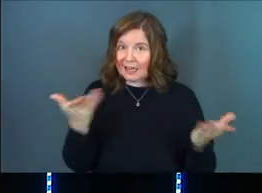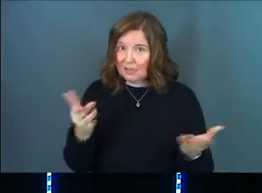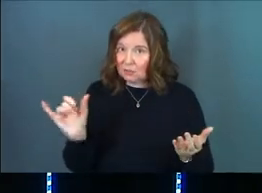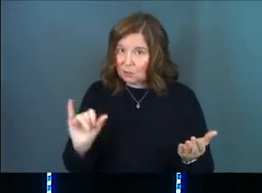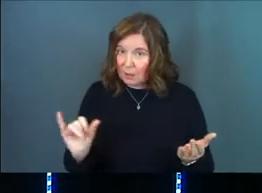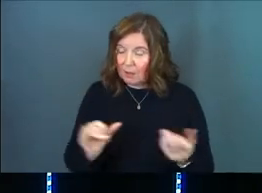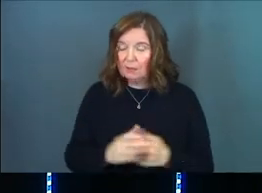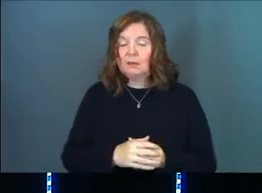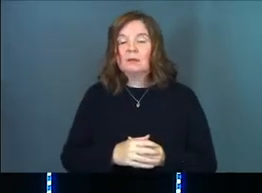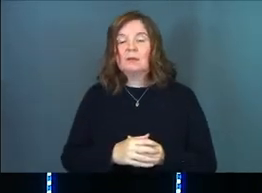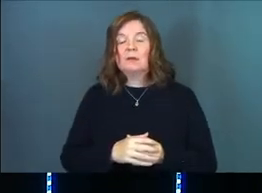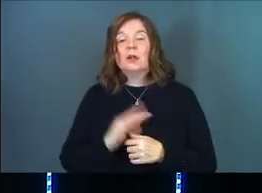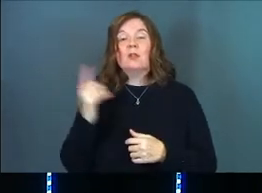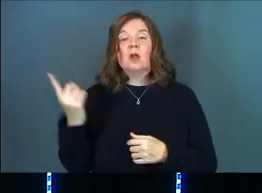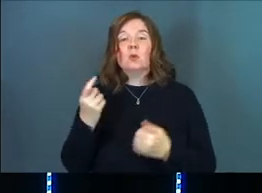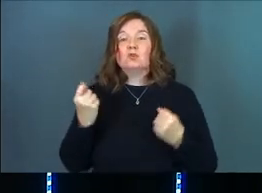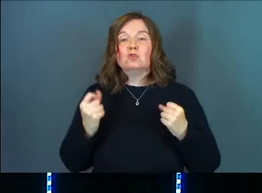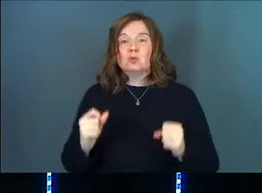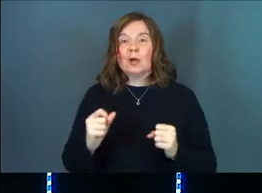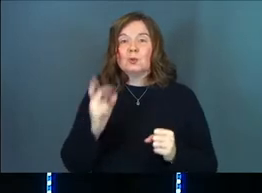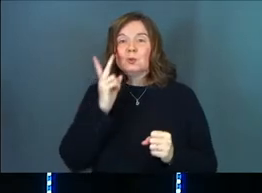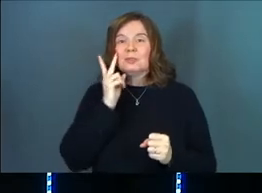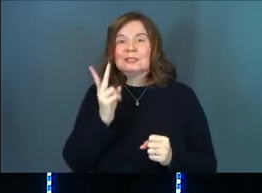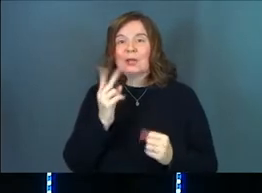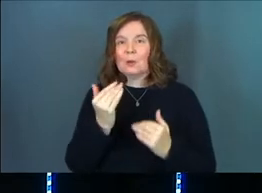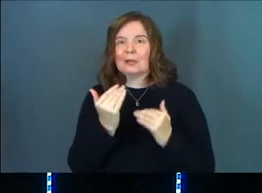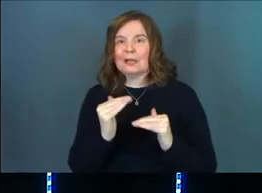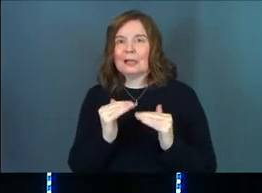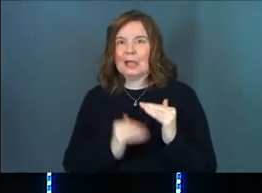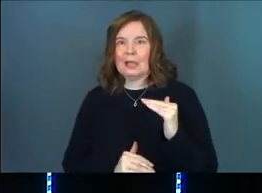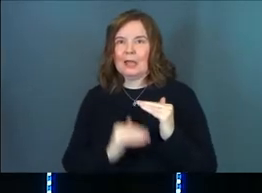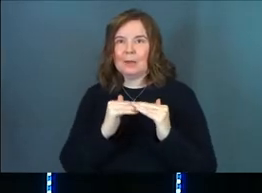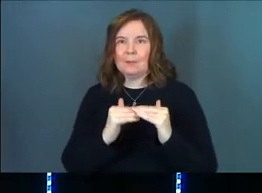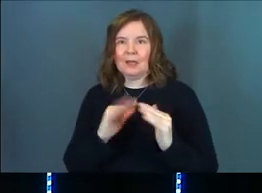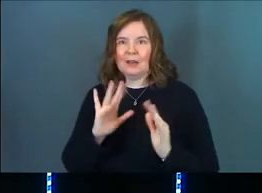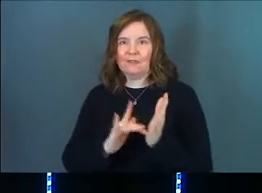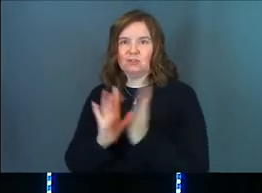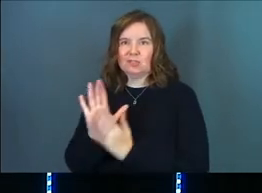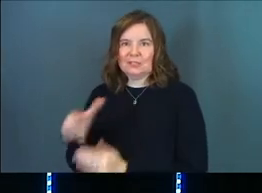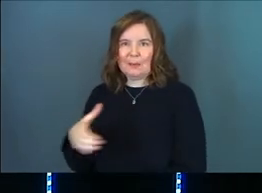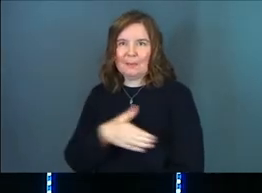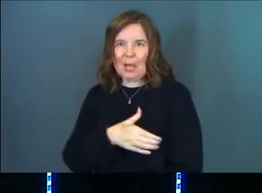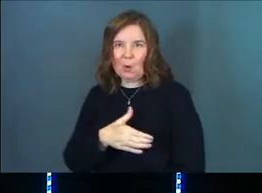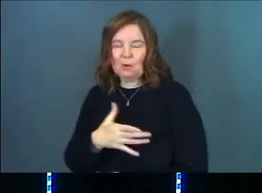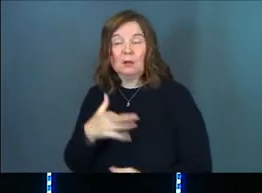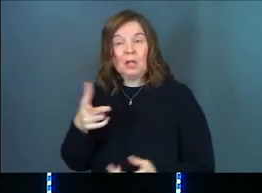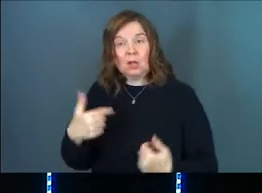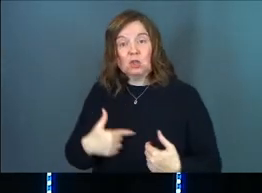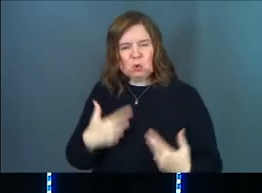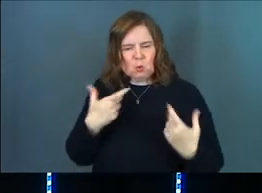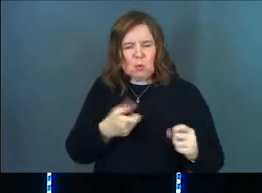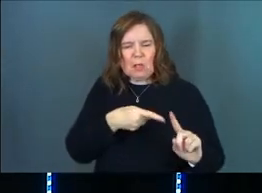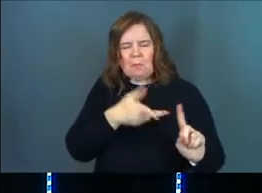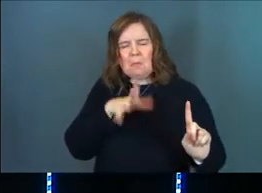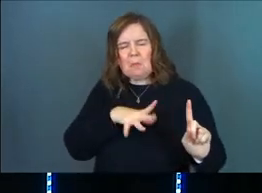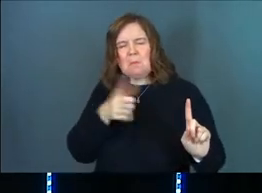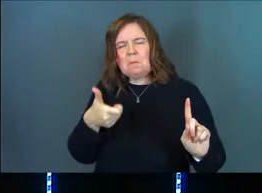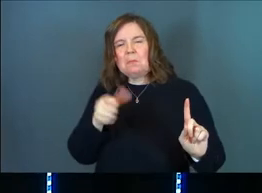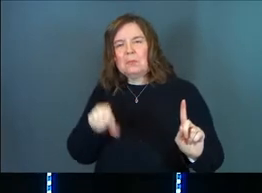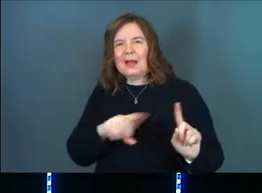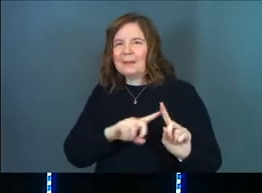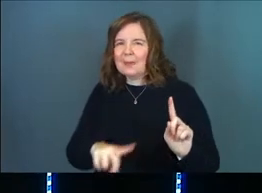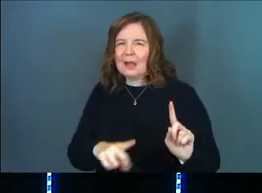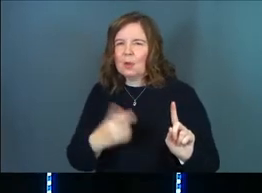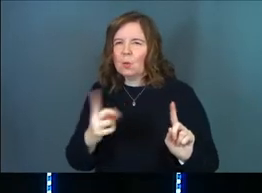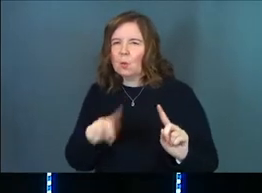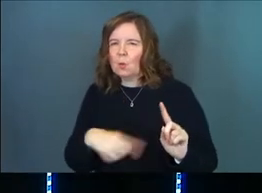here as well, is that they were always trying to see what the limit of Jesus' power was. Like, yeah, you healed that guy,